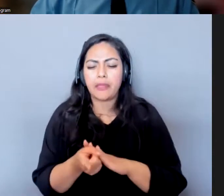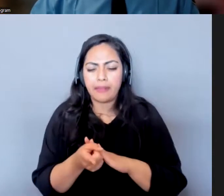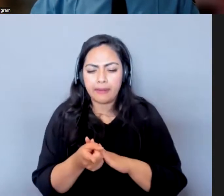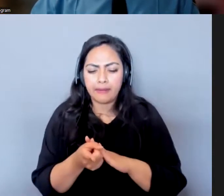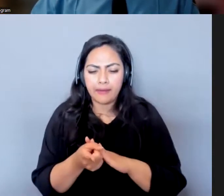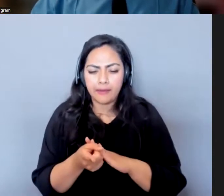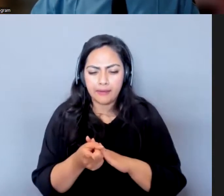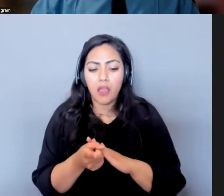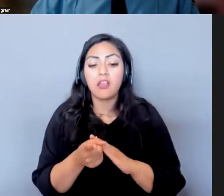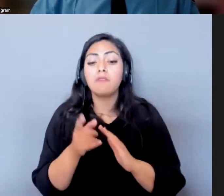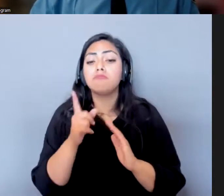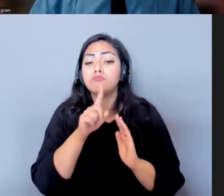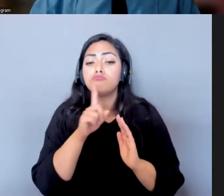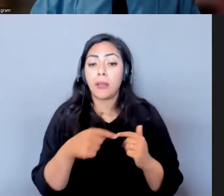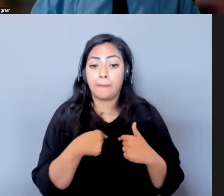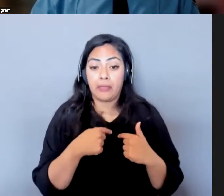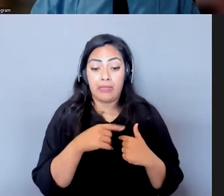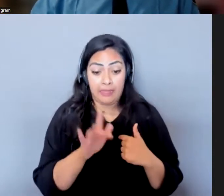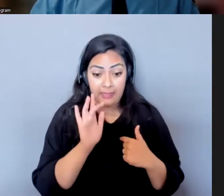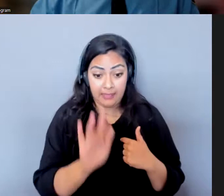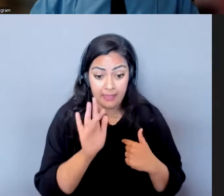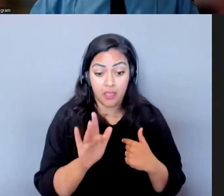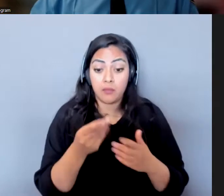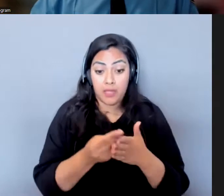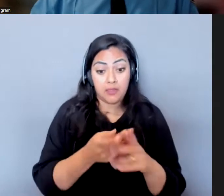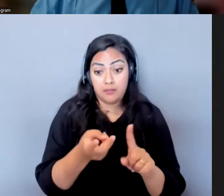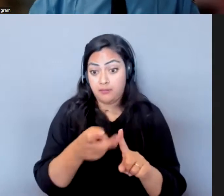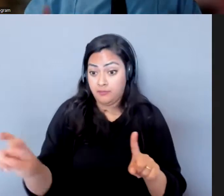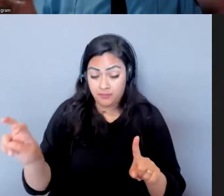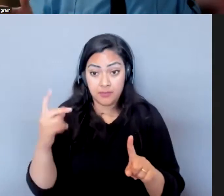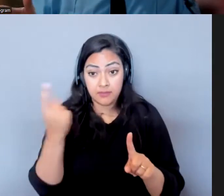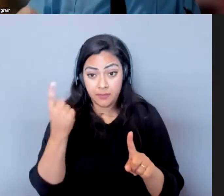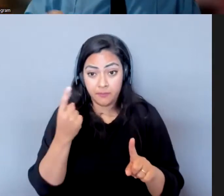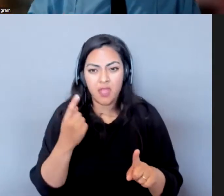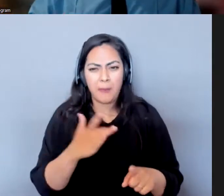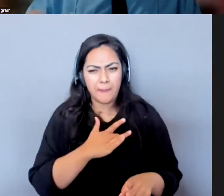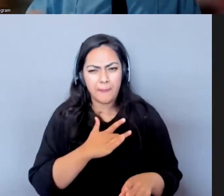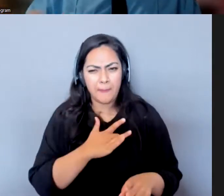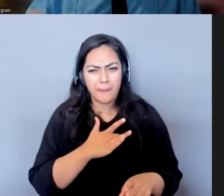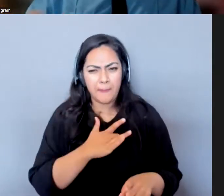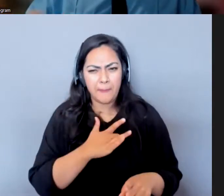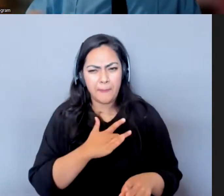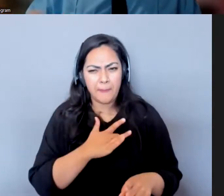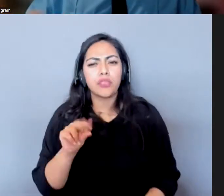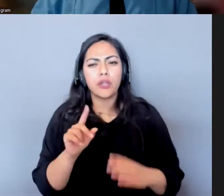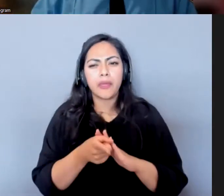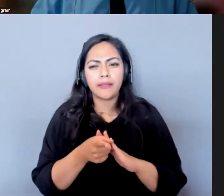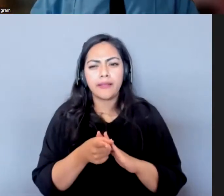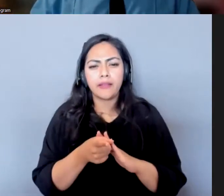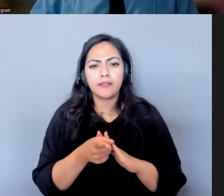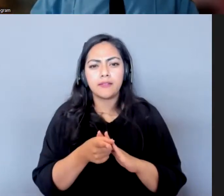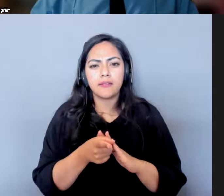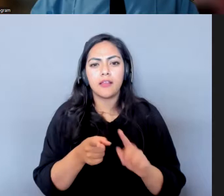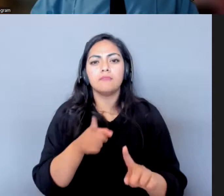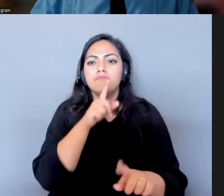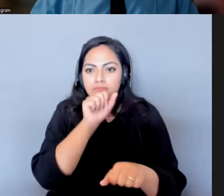I want to send someone some money, in 30 minutes, it takes 30 minutes for that e-transfer to actually happen.